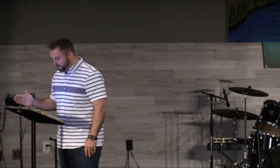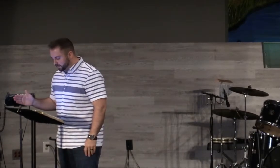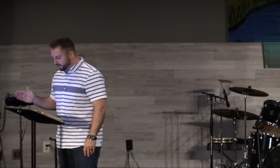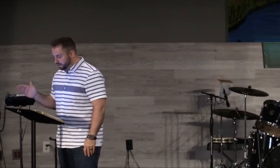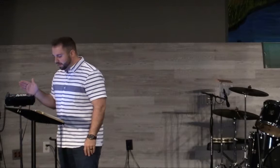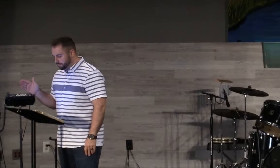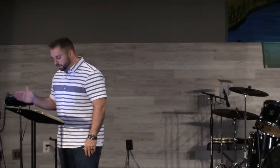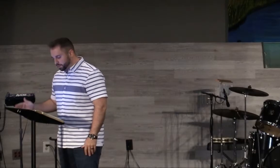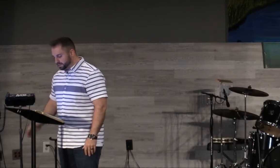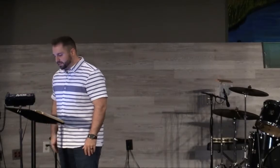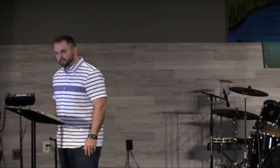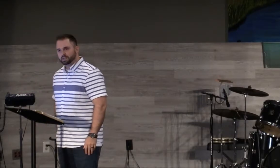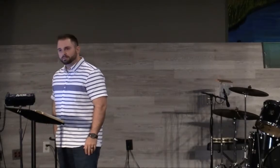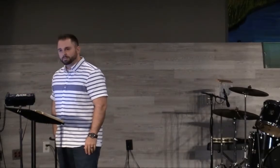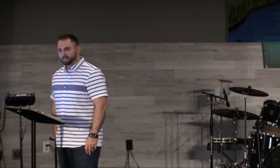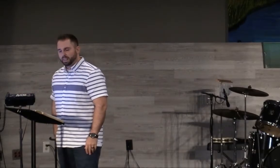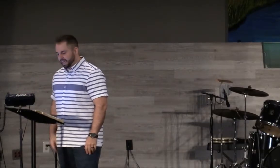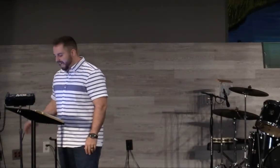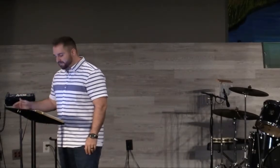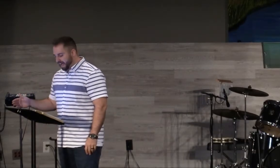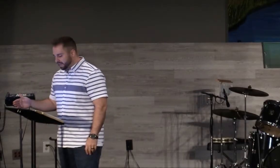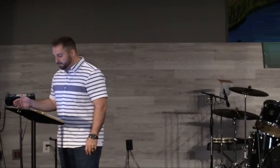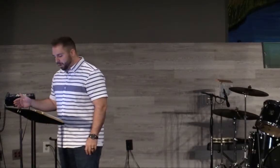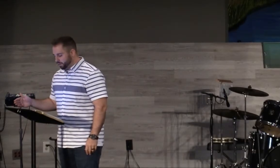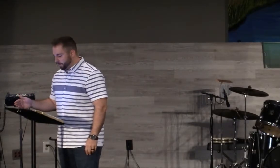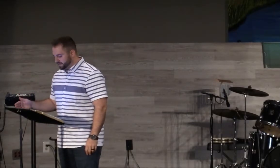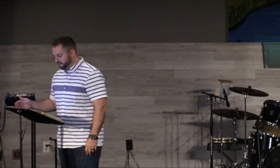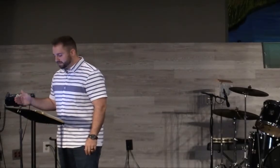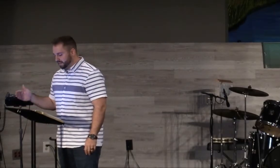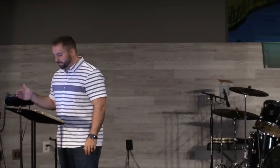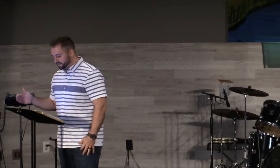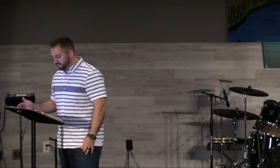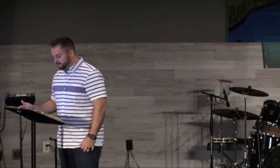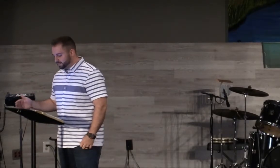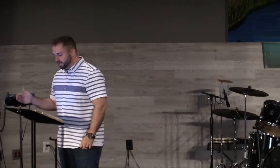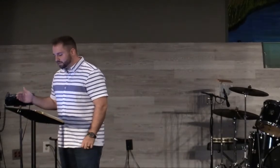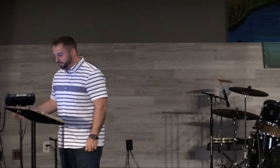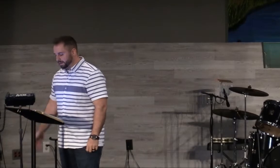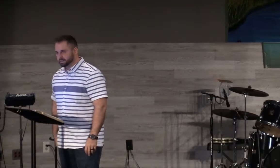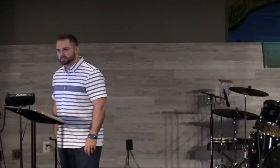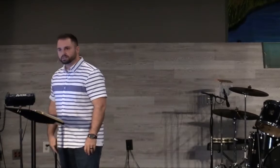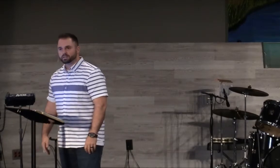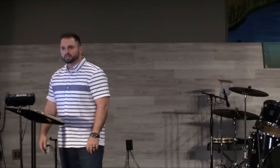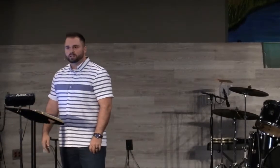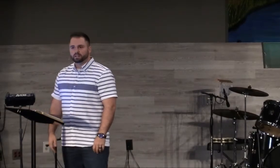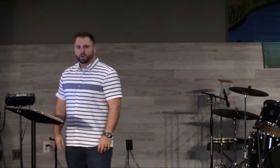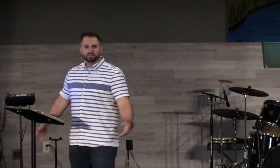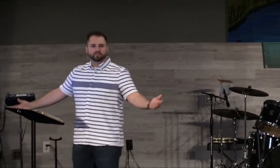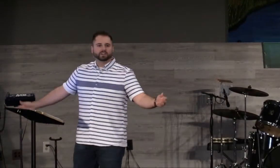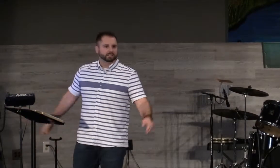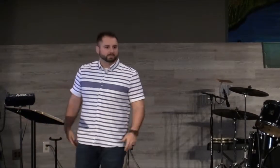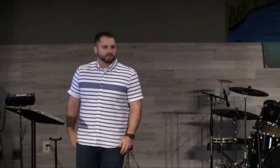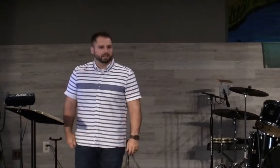need a physician, but those who are sick. And I have not come to call the righteous, but sinners to repentance.'"